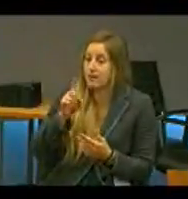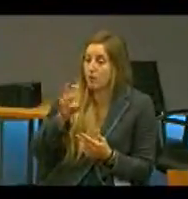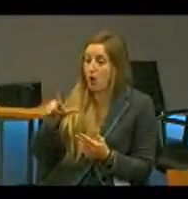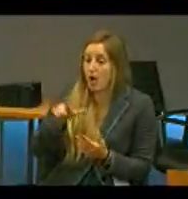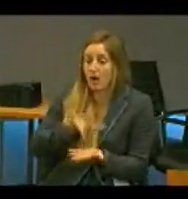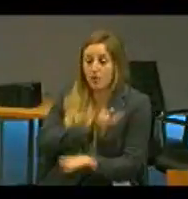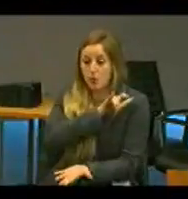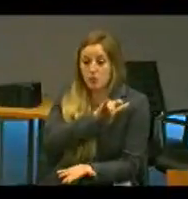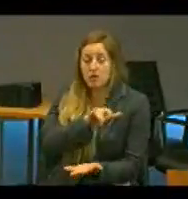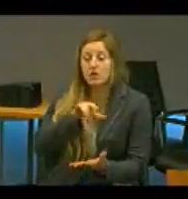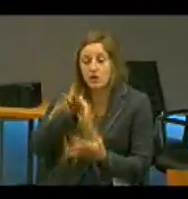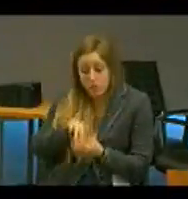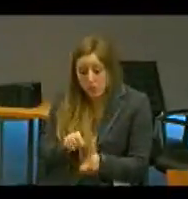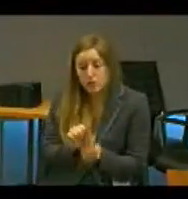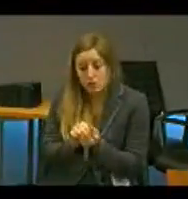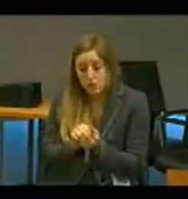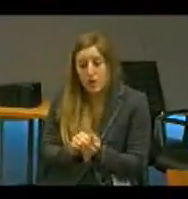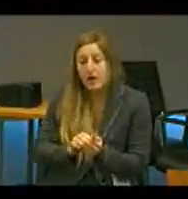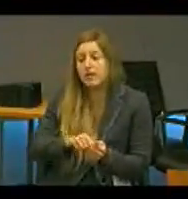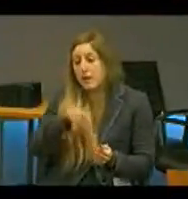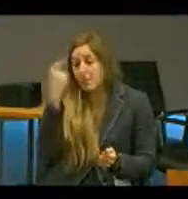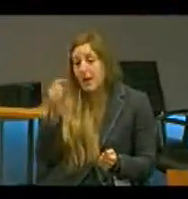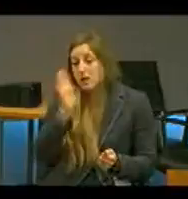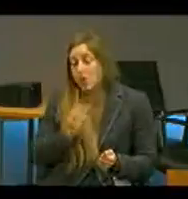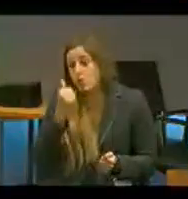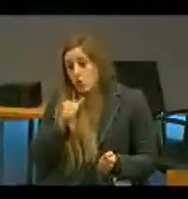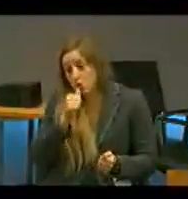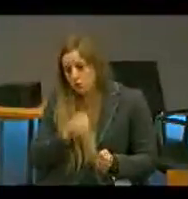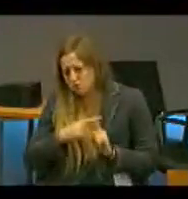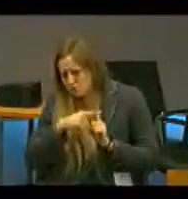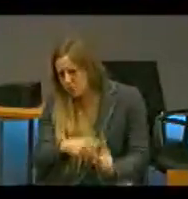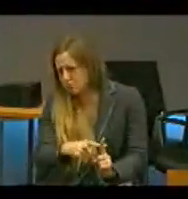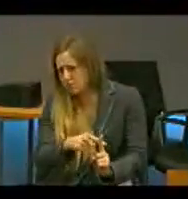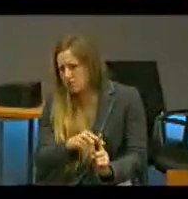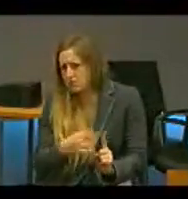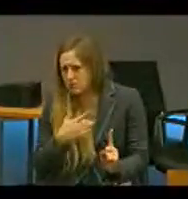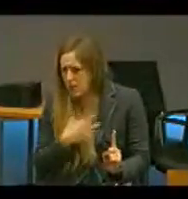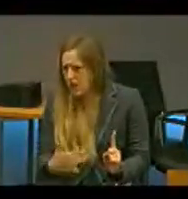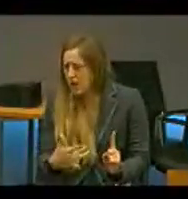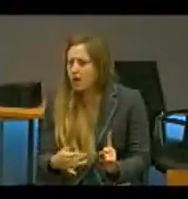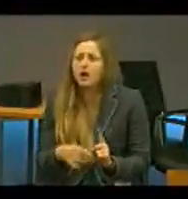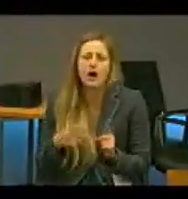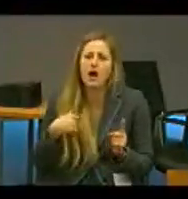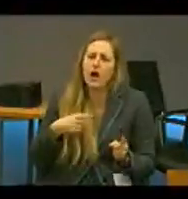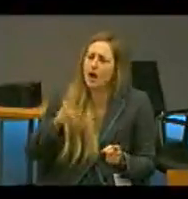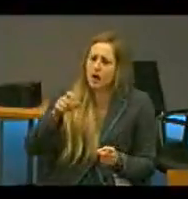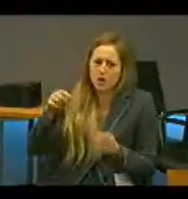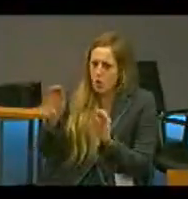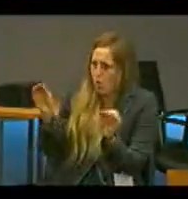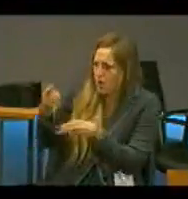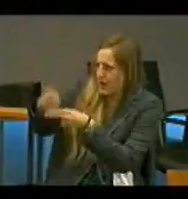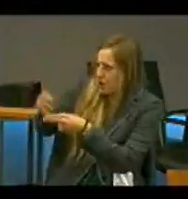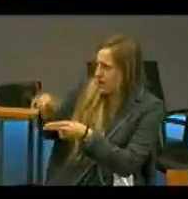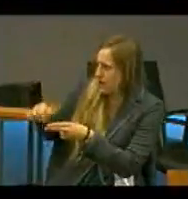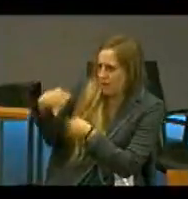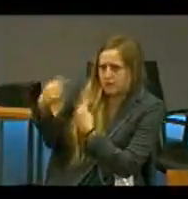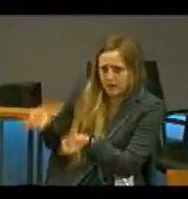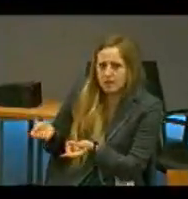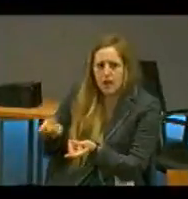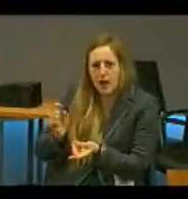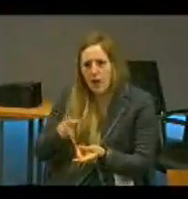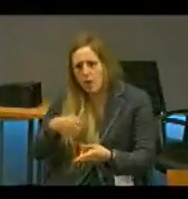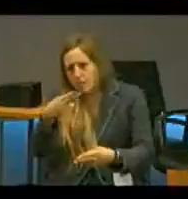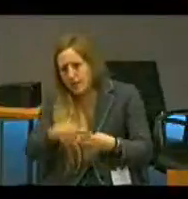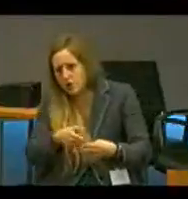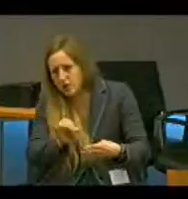talk about yet, which is critically important, and specifically point out the adultification of young Black women, particularly young Black disabled women.